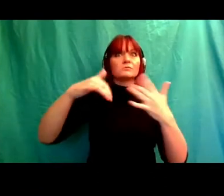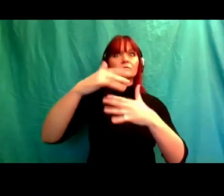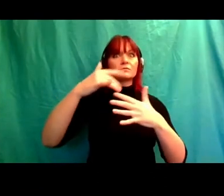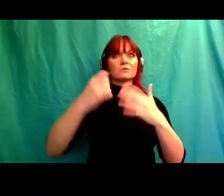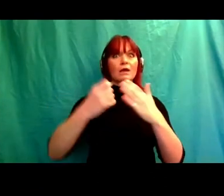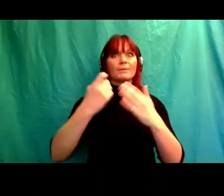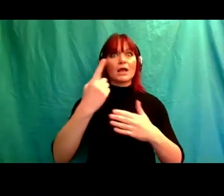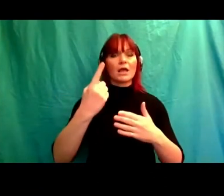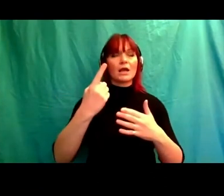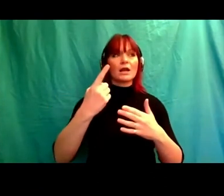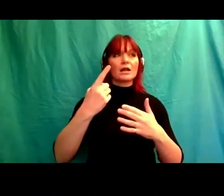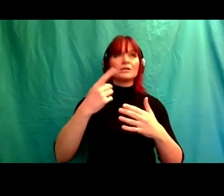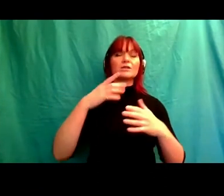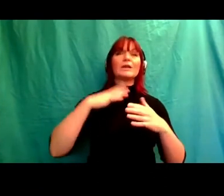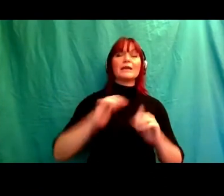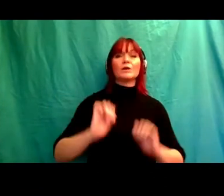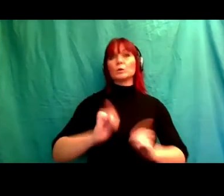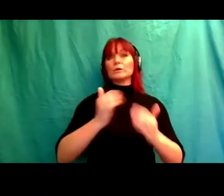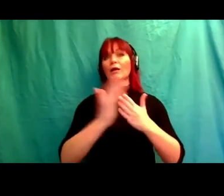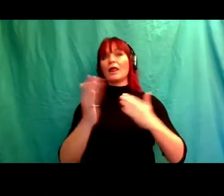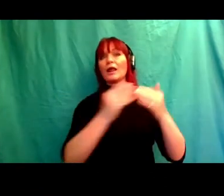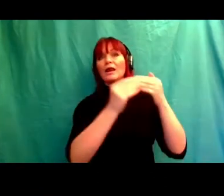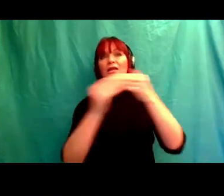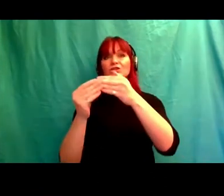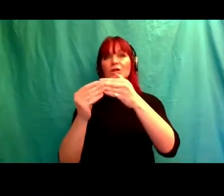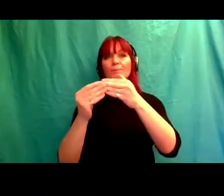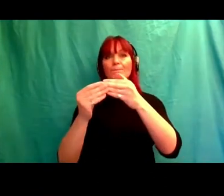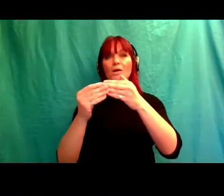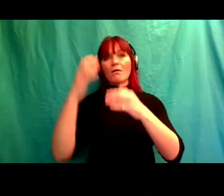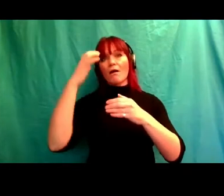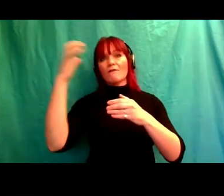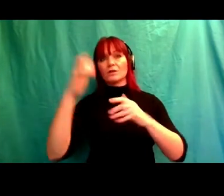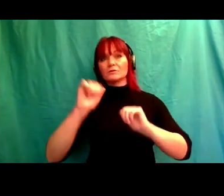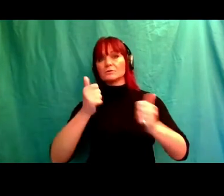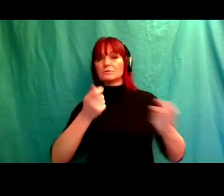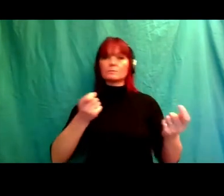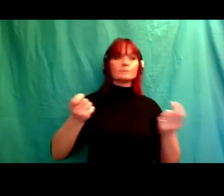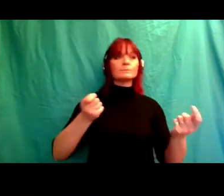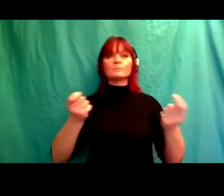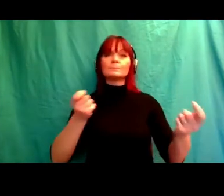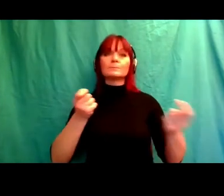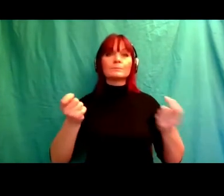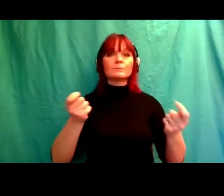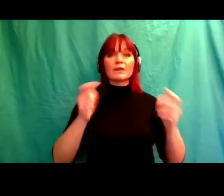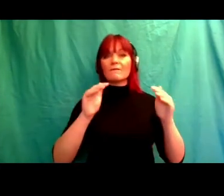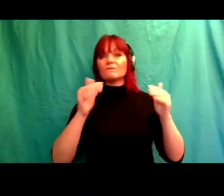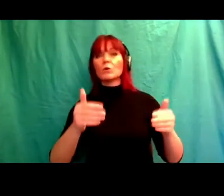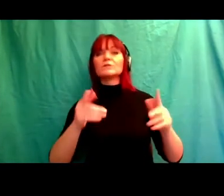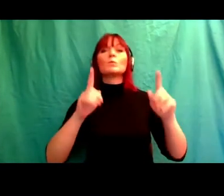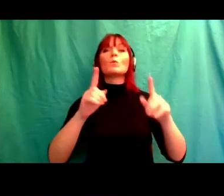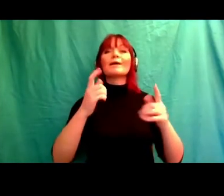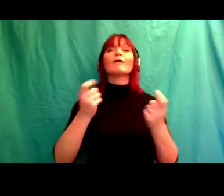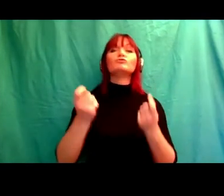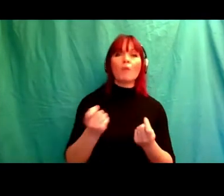happening, the need for good leadership, good governance, and focusing on the things that remain in your span of control will become ever more important. So I